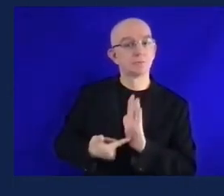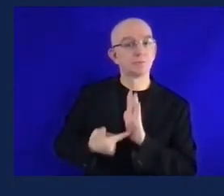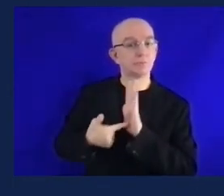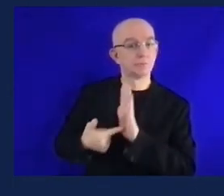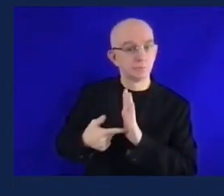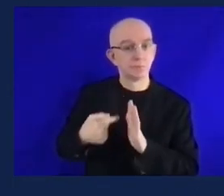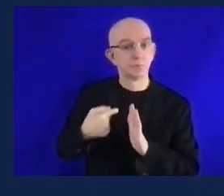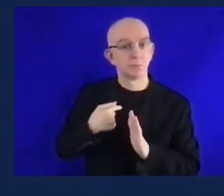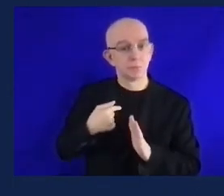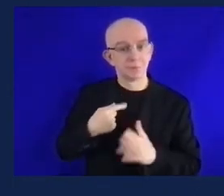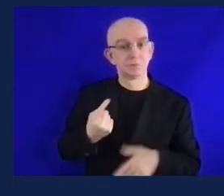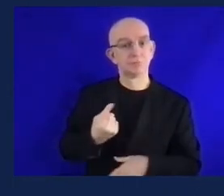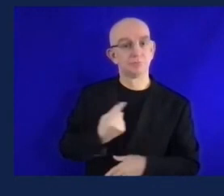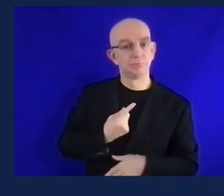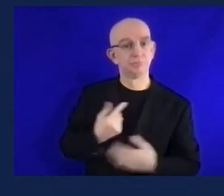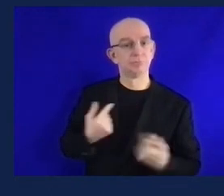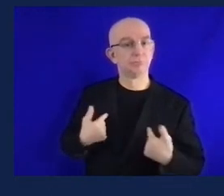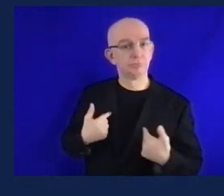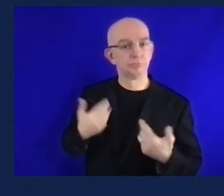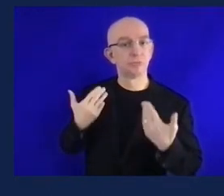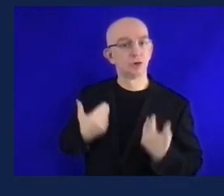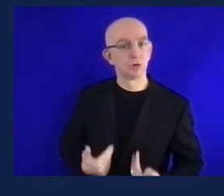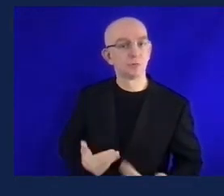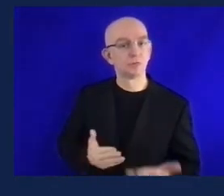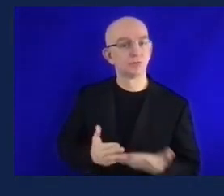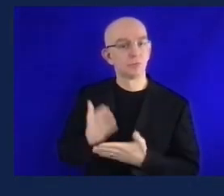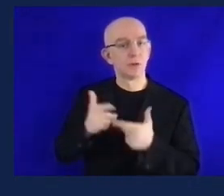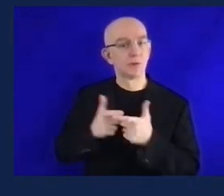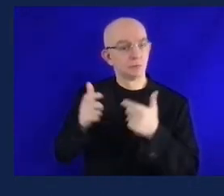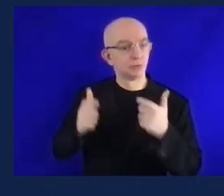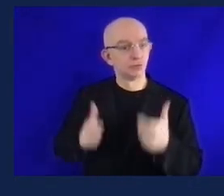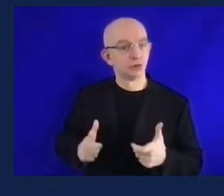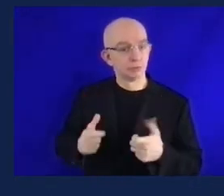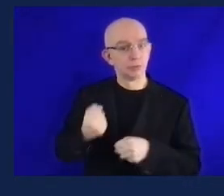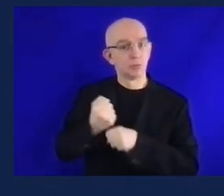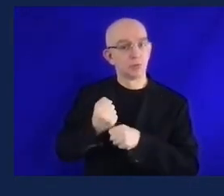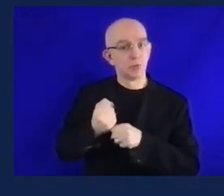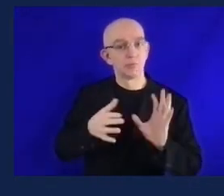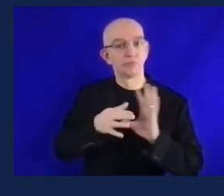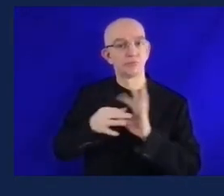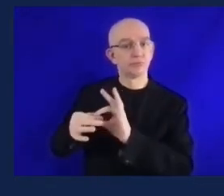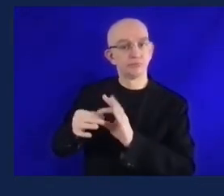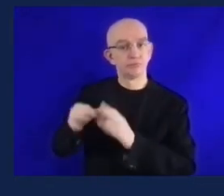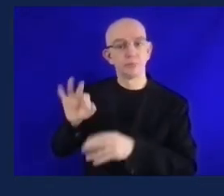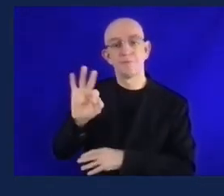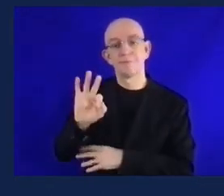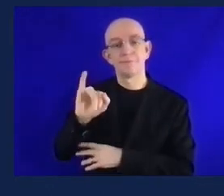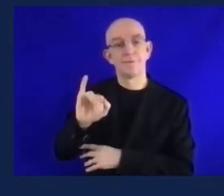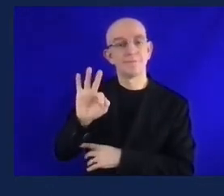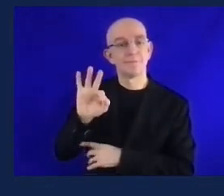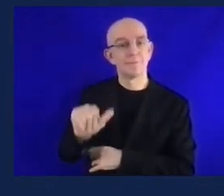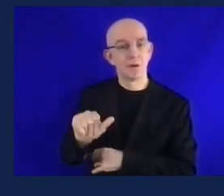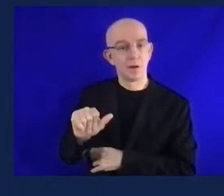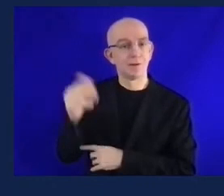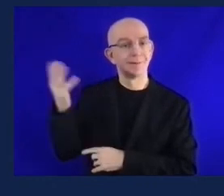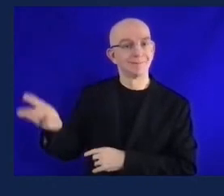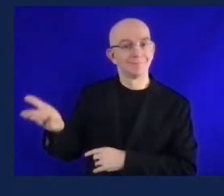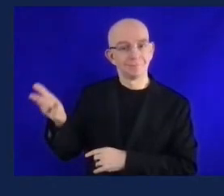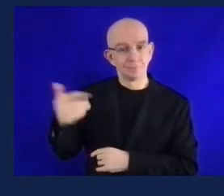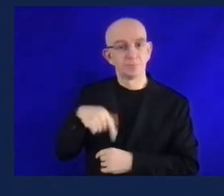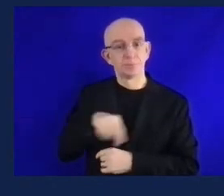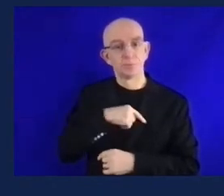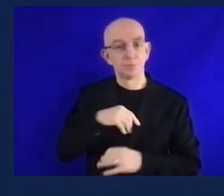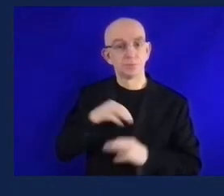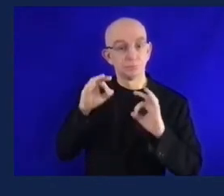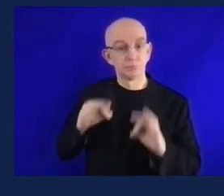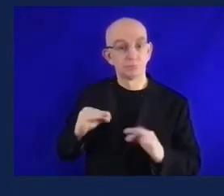of the recommendations. Nevertheless, as I mentioned, the relationship that we have had and the feedback that we have